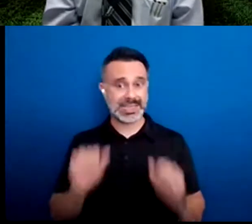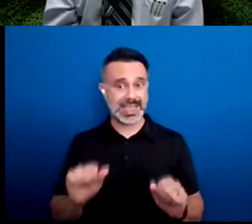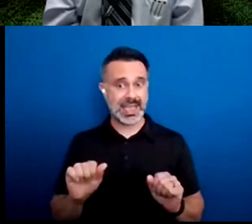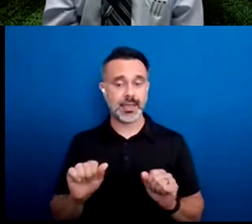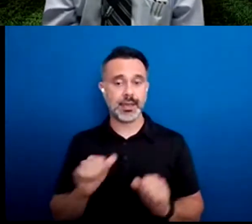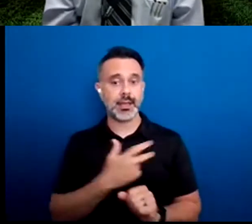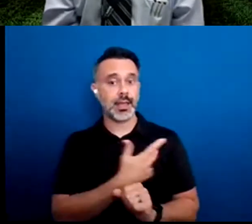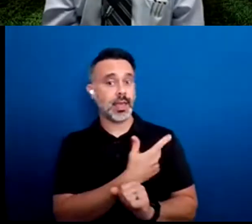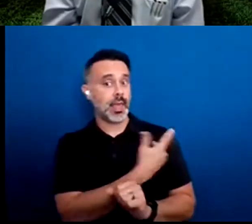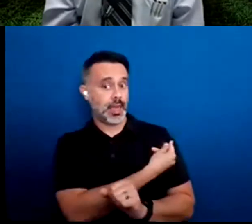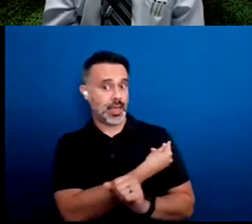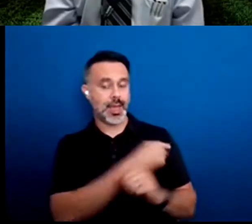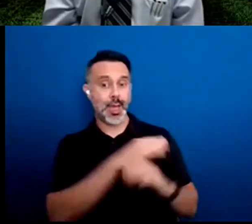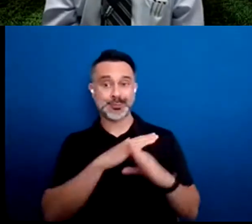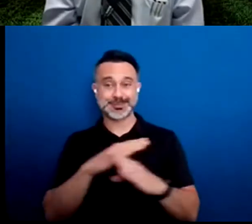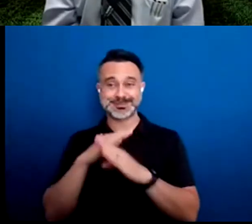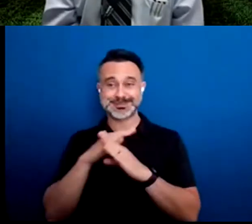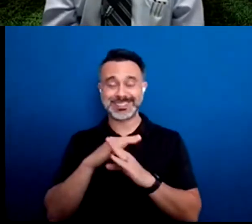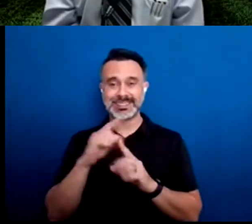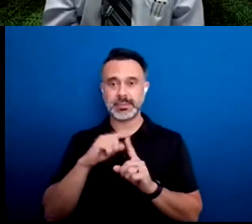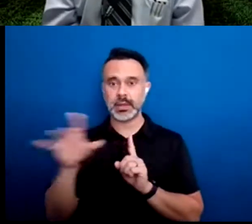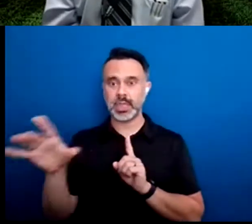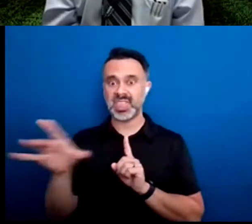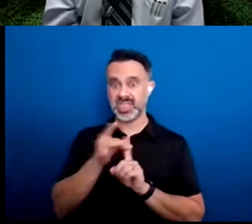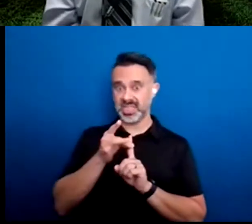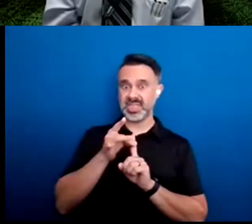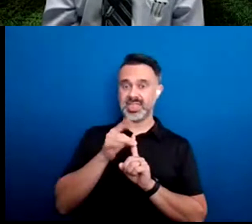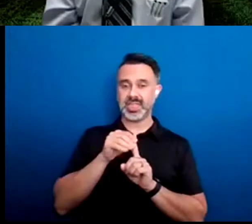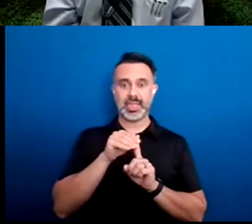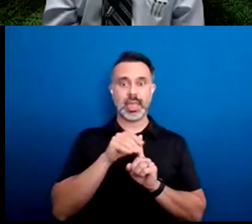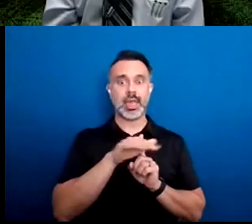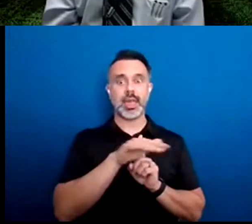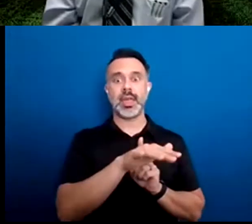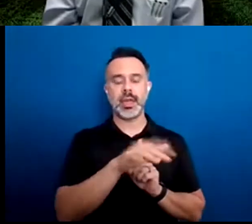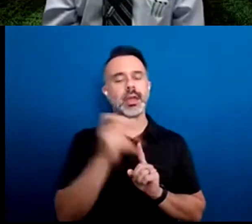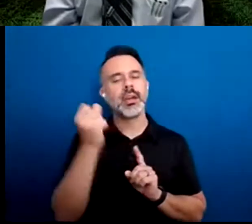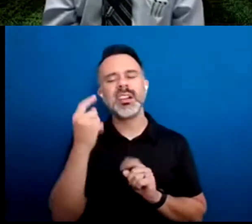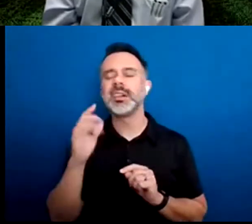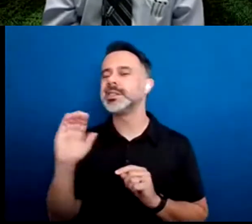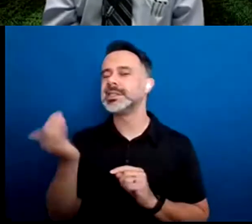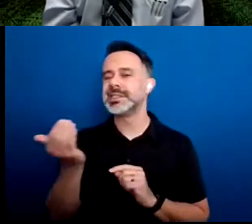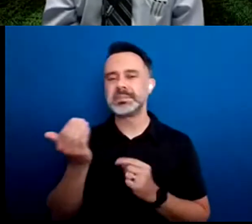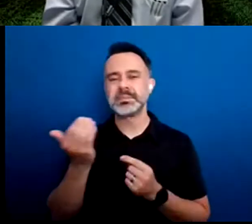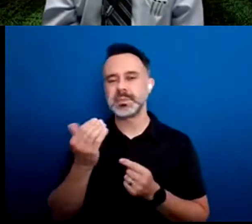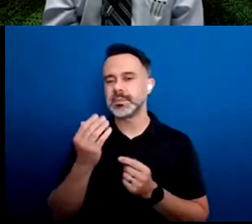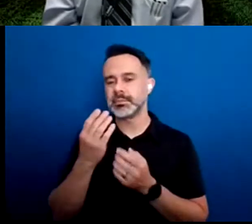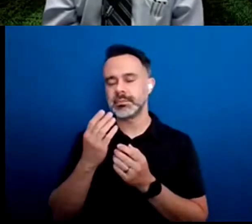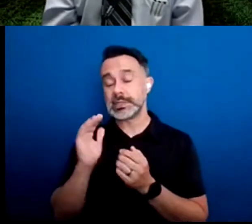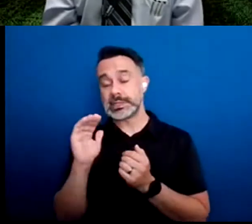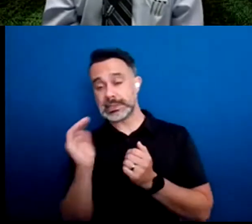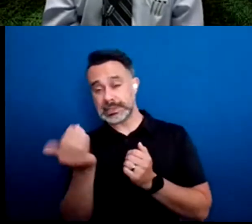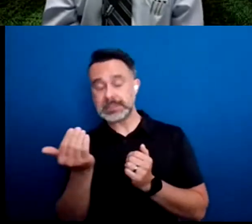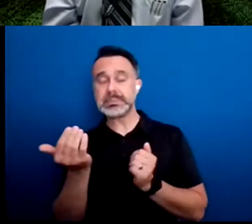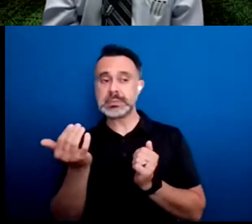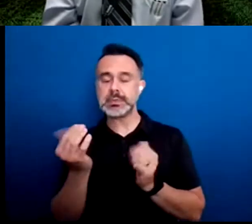appear more and more that you will not be able to transmit. But so I think it's just part of